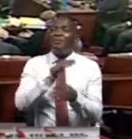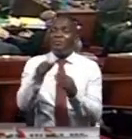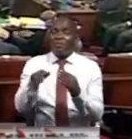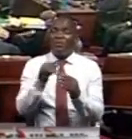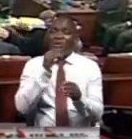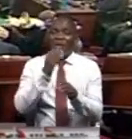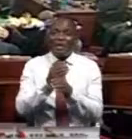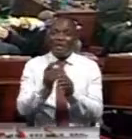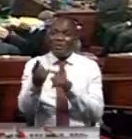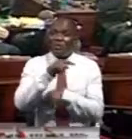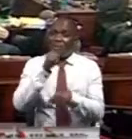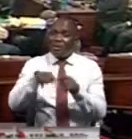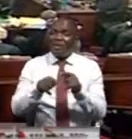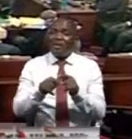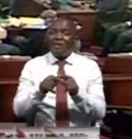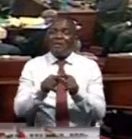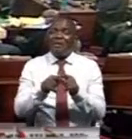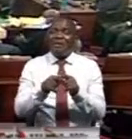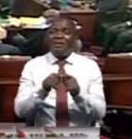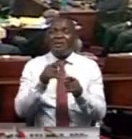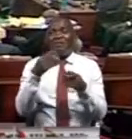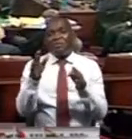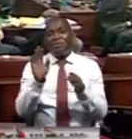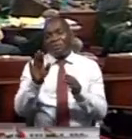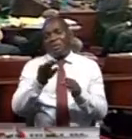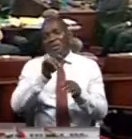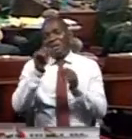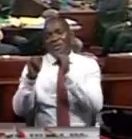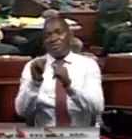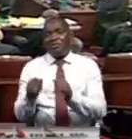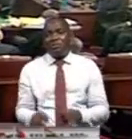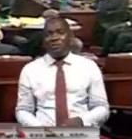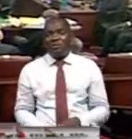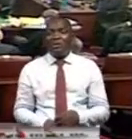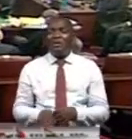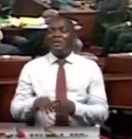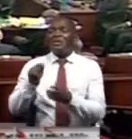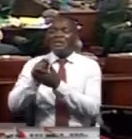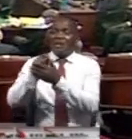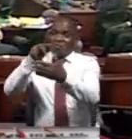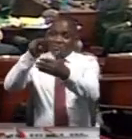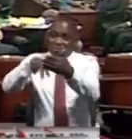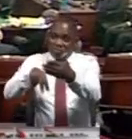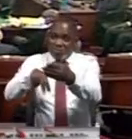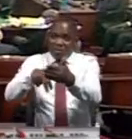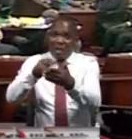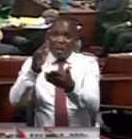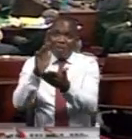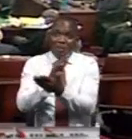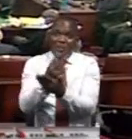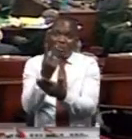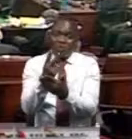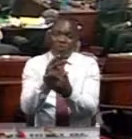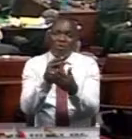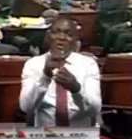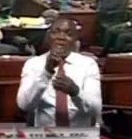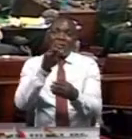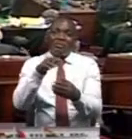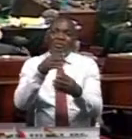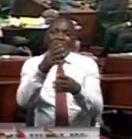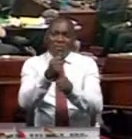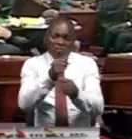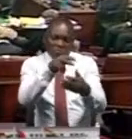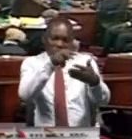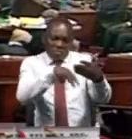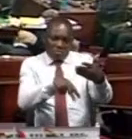want to over-elaborate on some of these simple matters. He said, just look at the two summary sheets from Eastern Region.